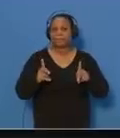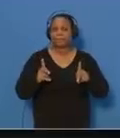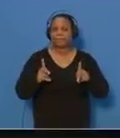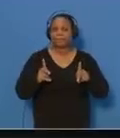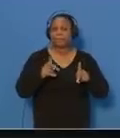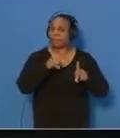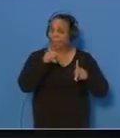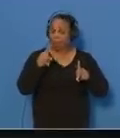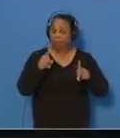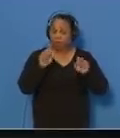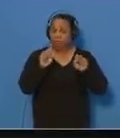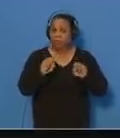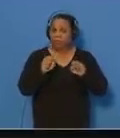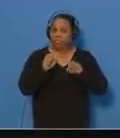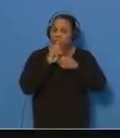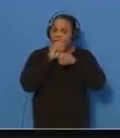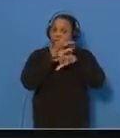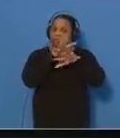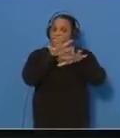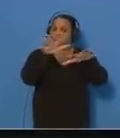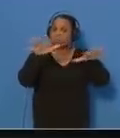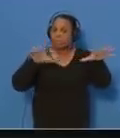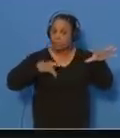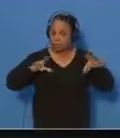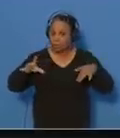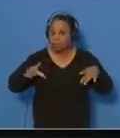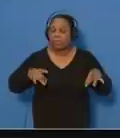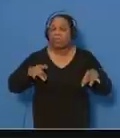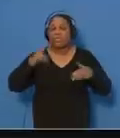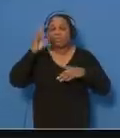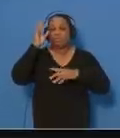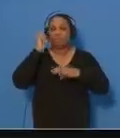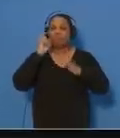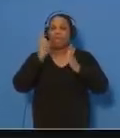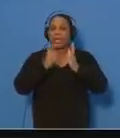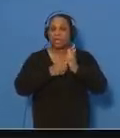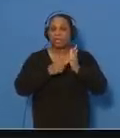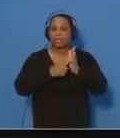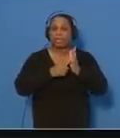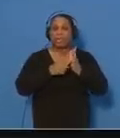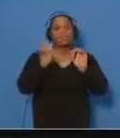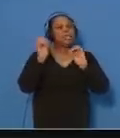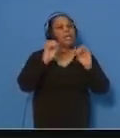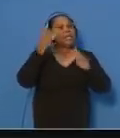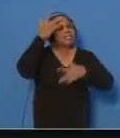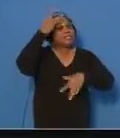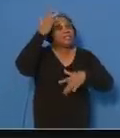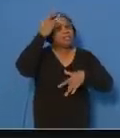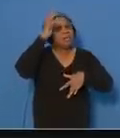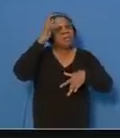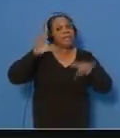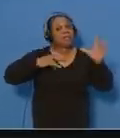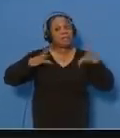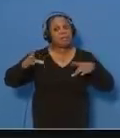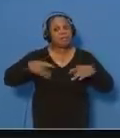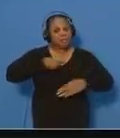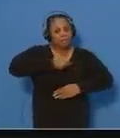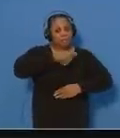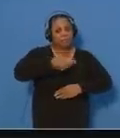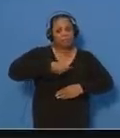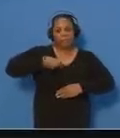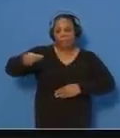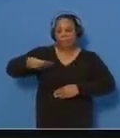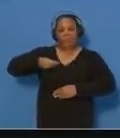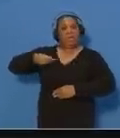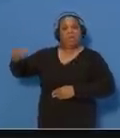And you could be potentially spreading the disease as we recognize that they are asymptomatic carriers from one person to the next.